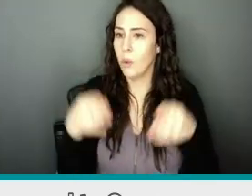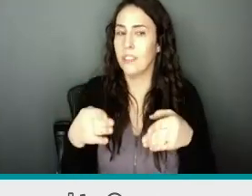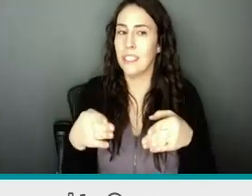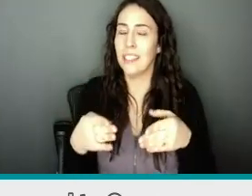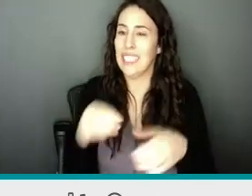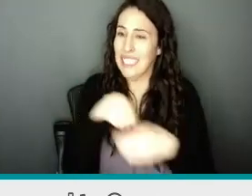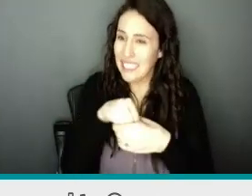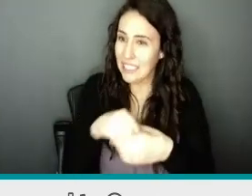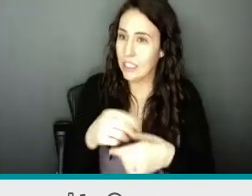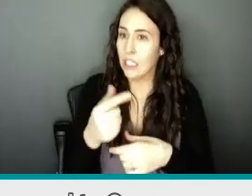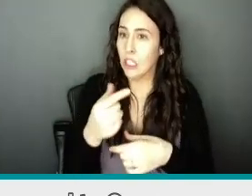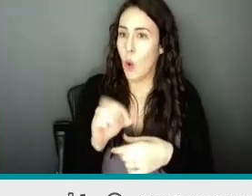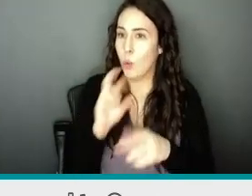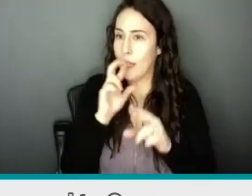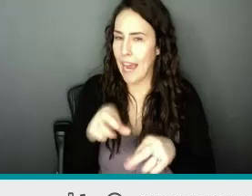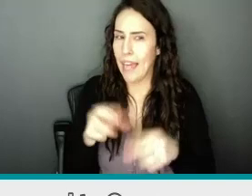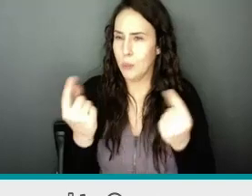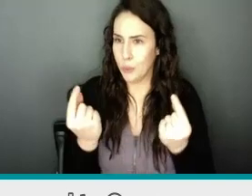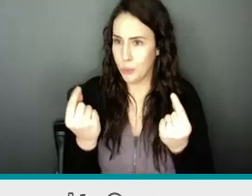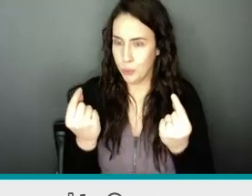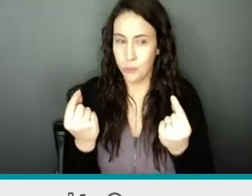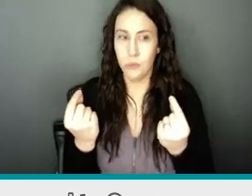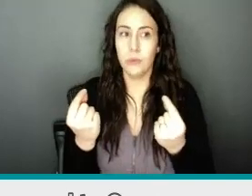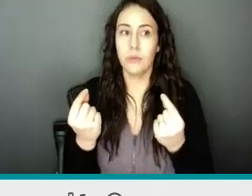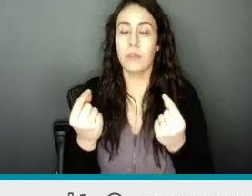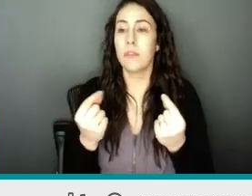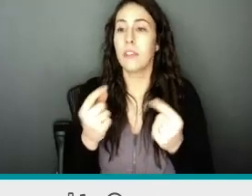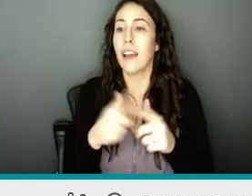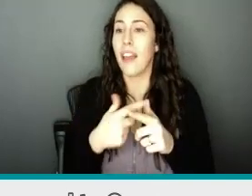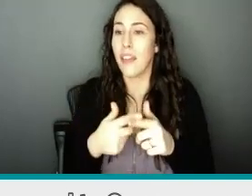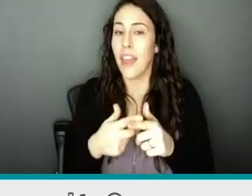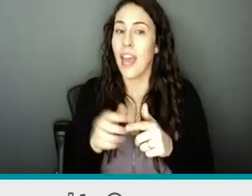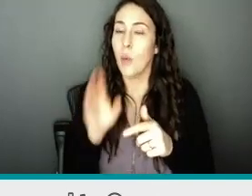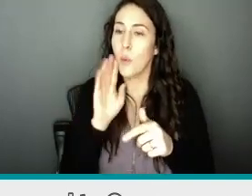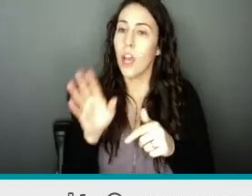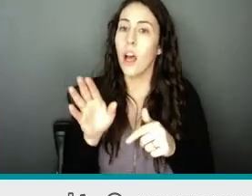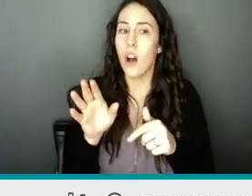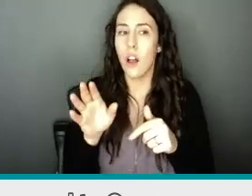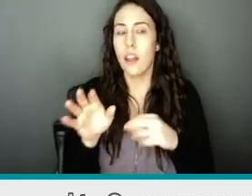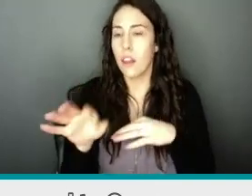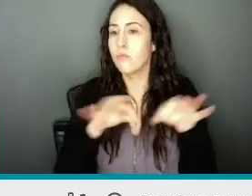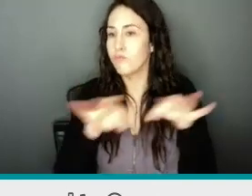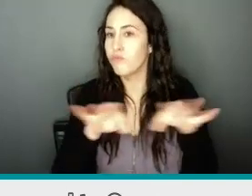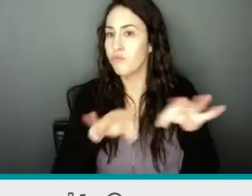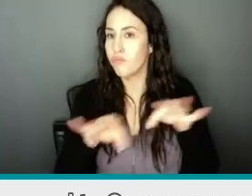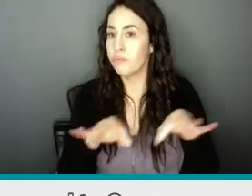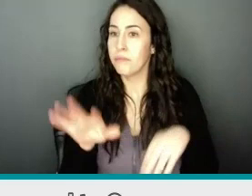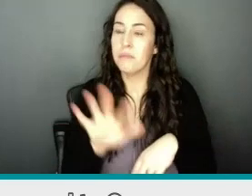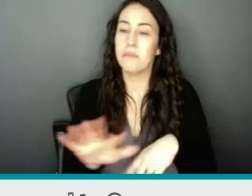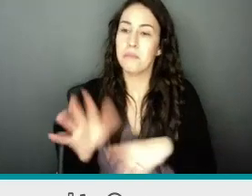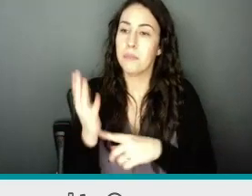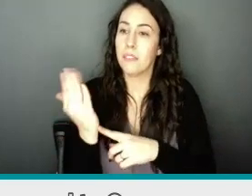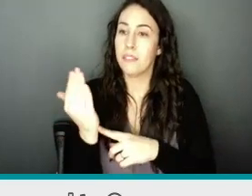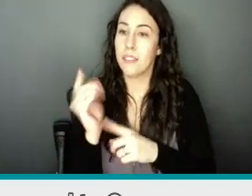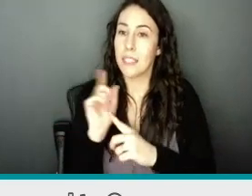help through that process. And then we'll kind of walk through this for about 15 minutes. And I want to leave a